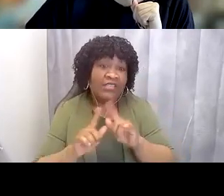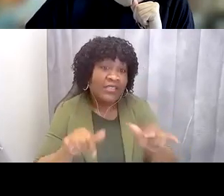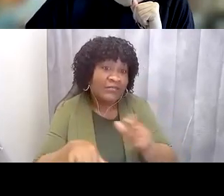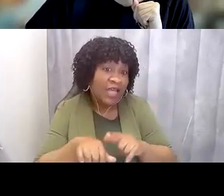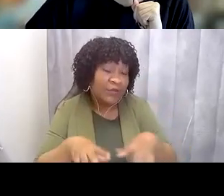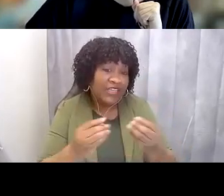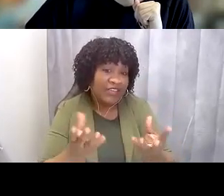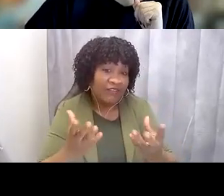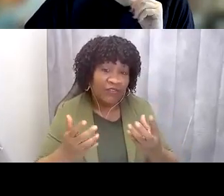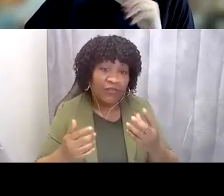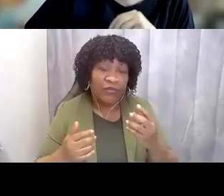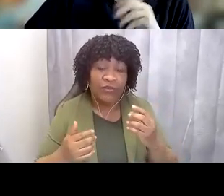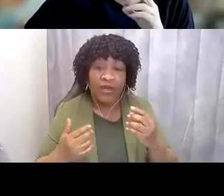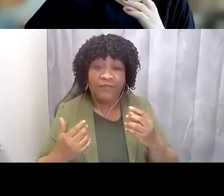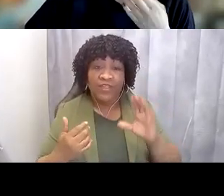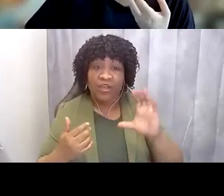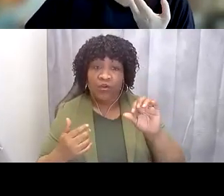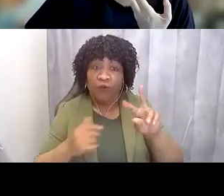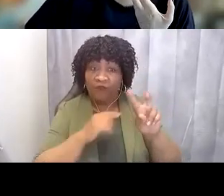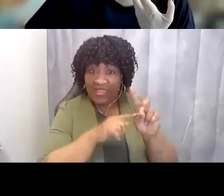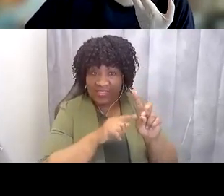you that COVID